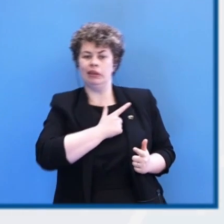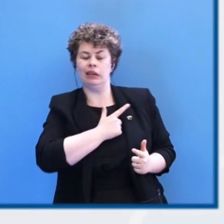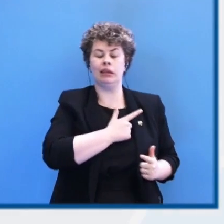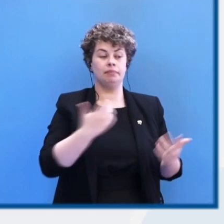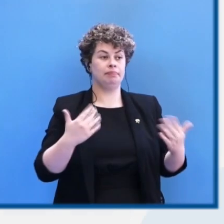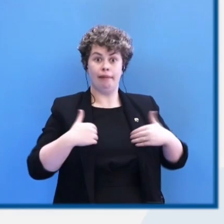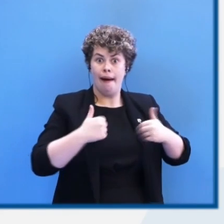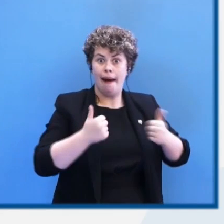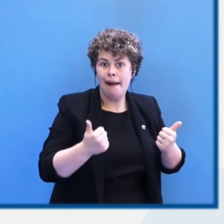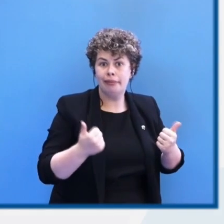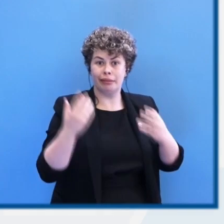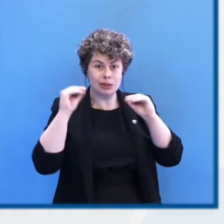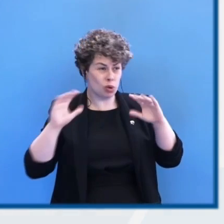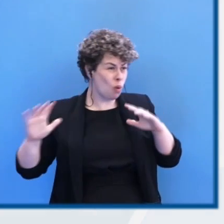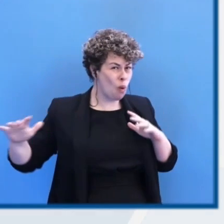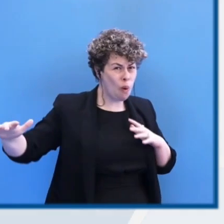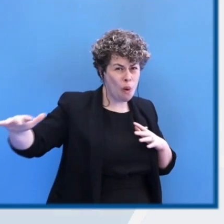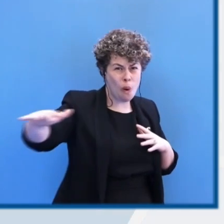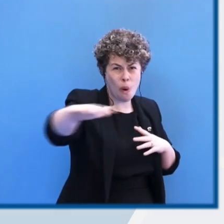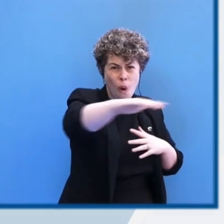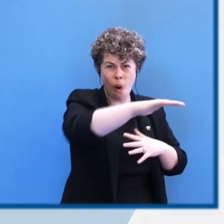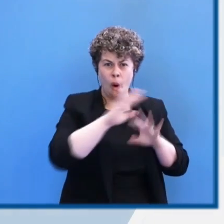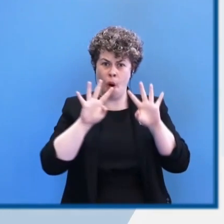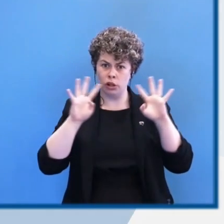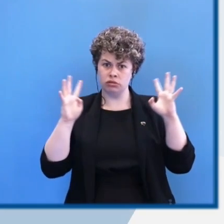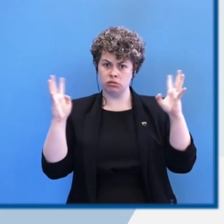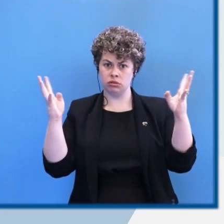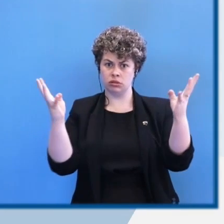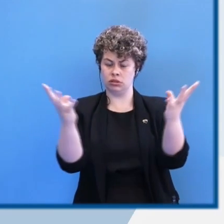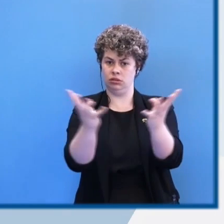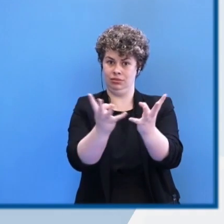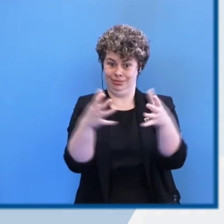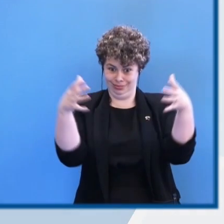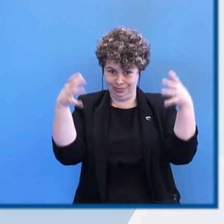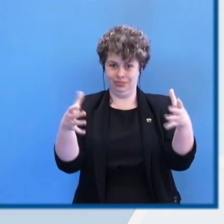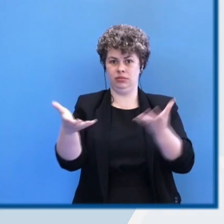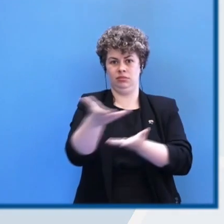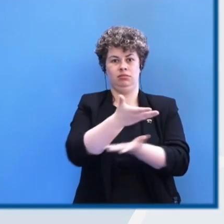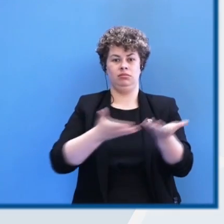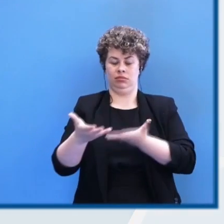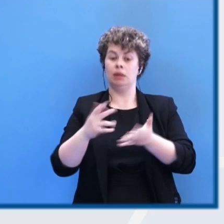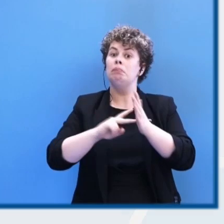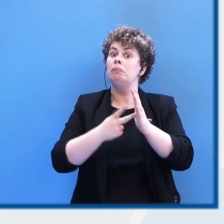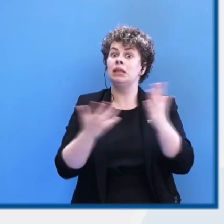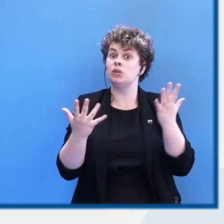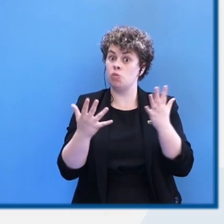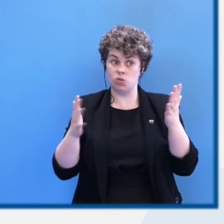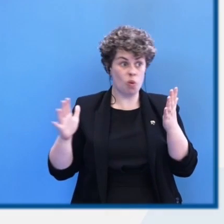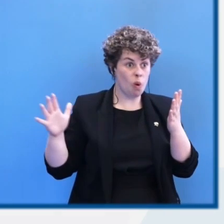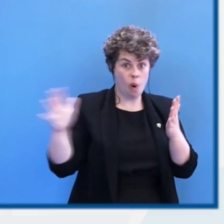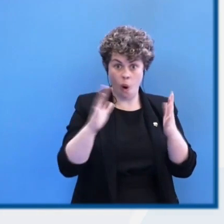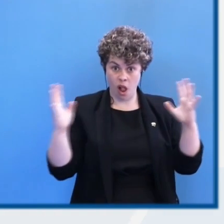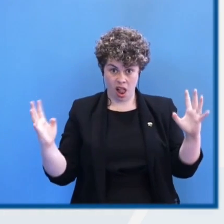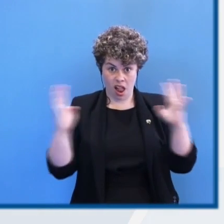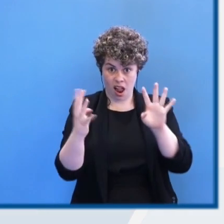and also the social welfare and development. Now, all of these sectors, if we'll be working together, which is a